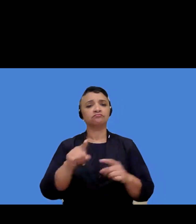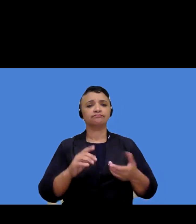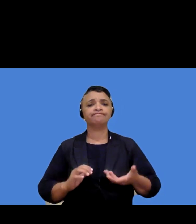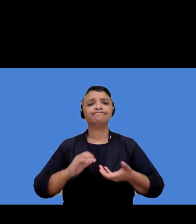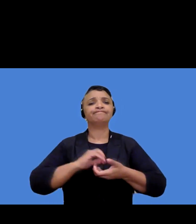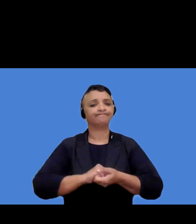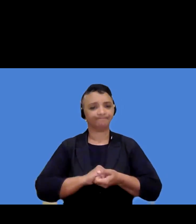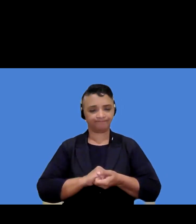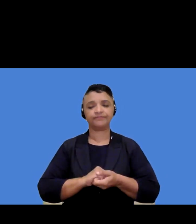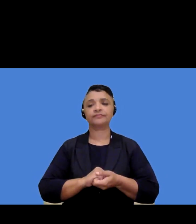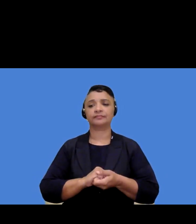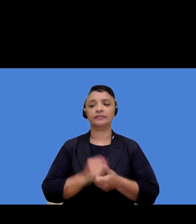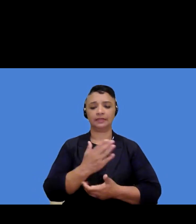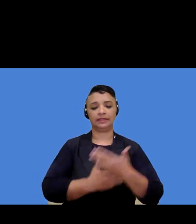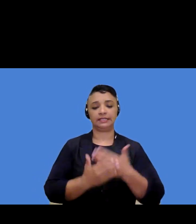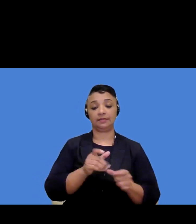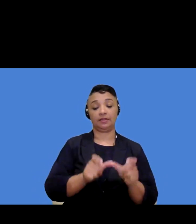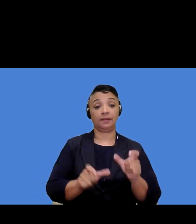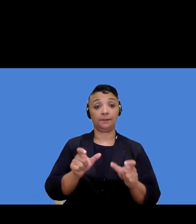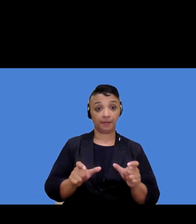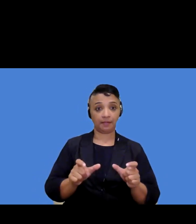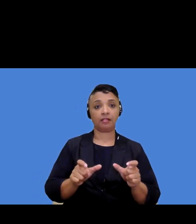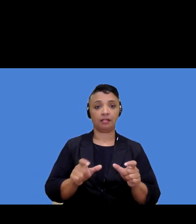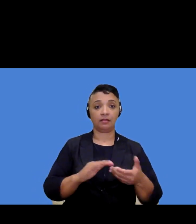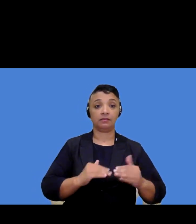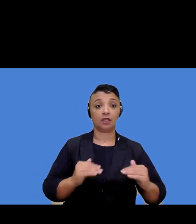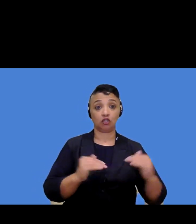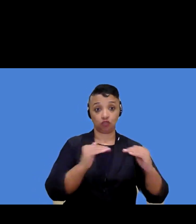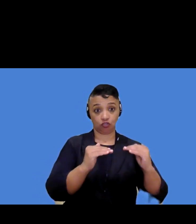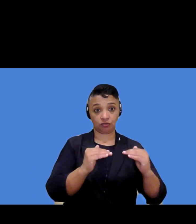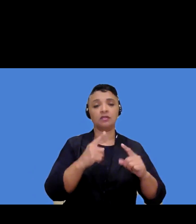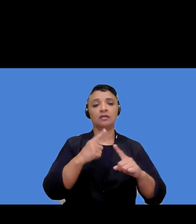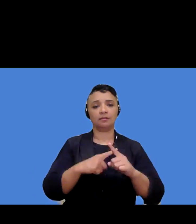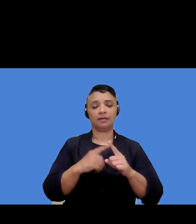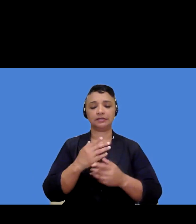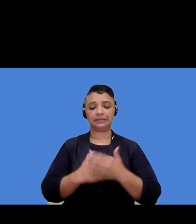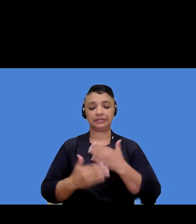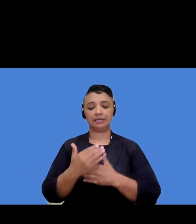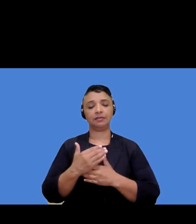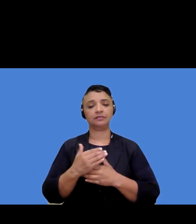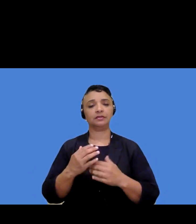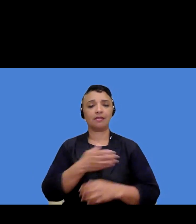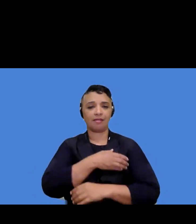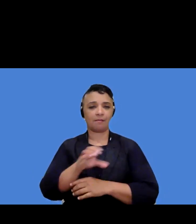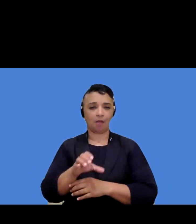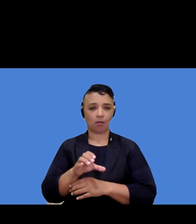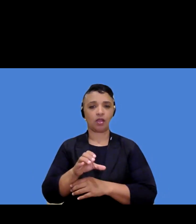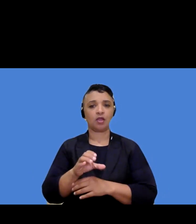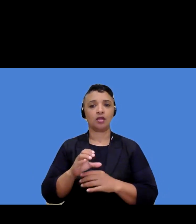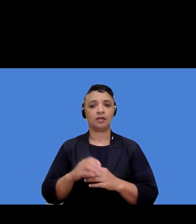NFDN Nepal, and the Disabled Empowerment and Communication Center Nepal in